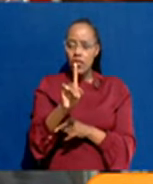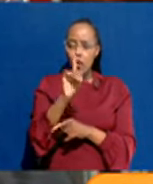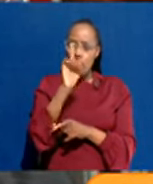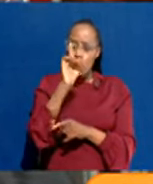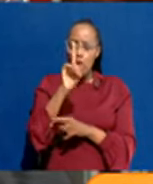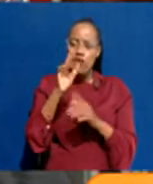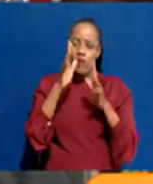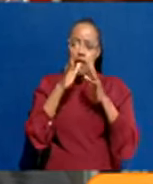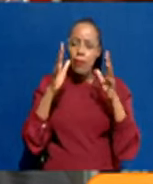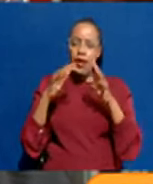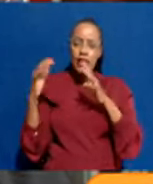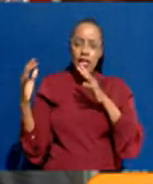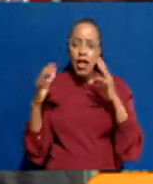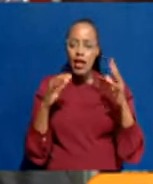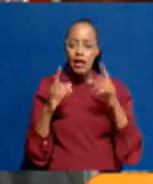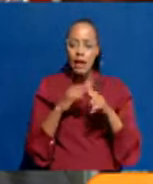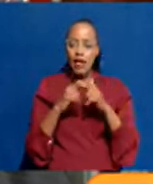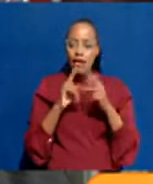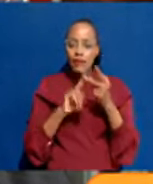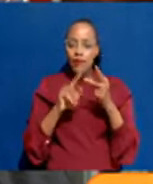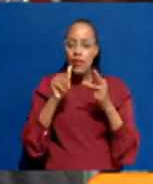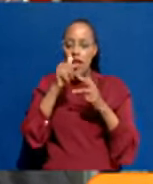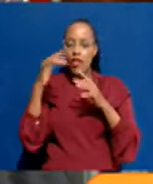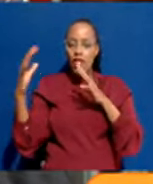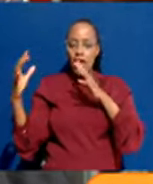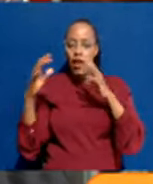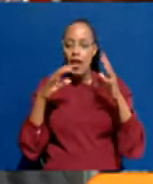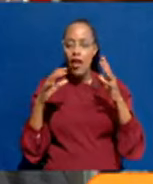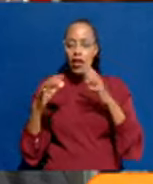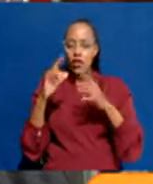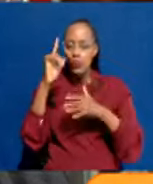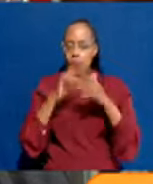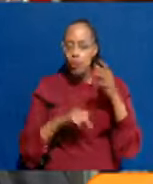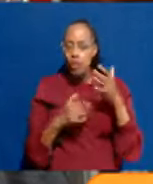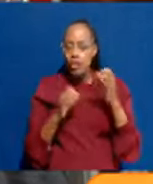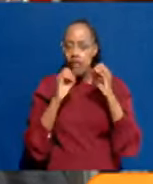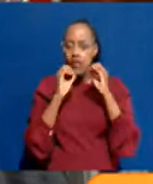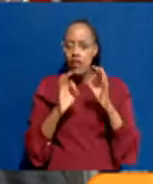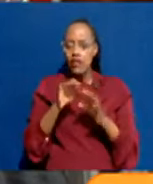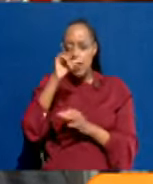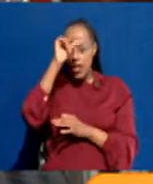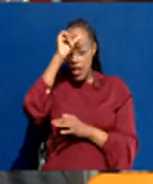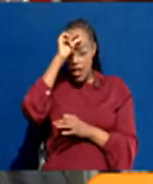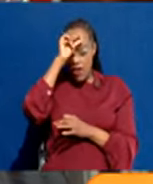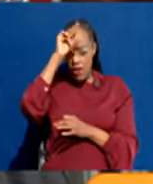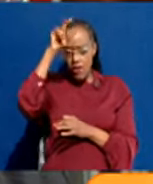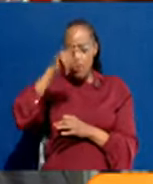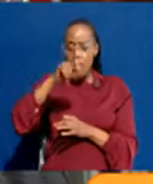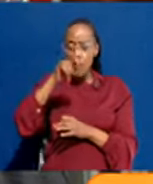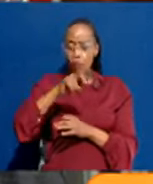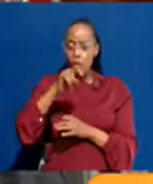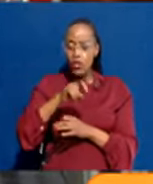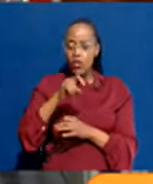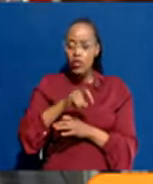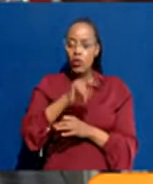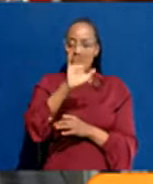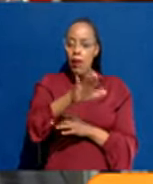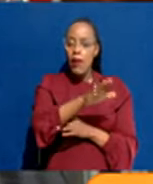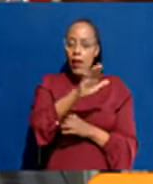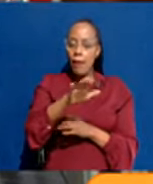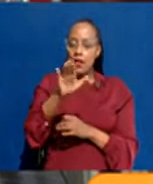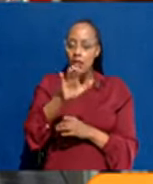one of the major arguments. The other argument which was there was whether the government should be parliamentary.